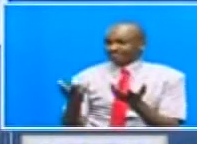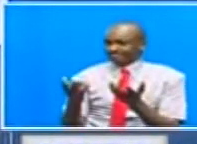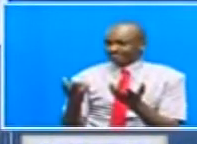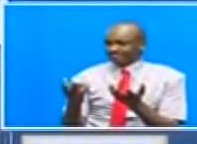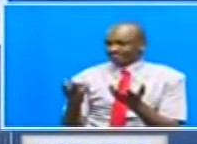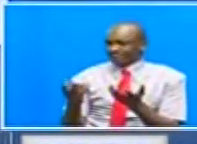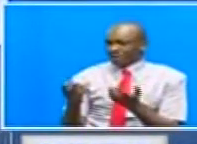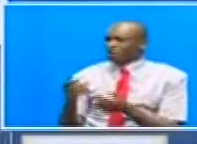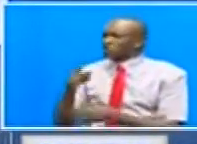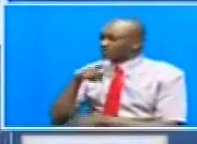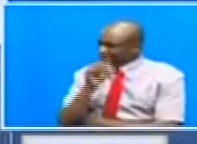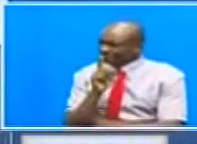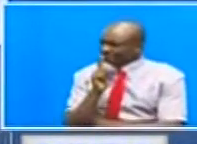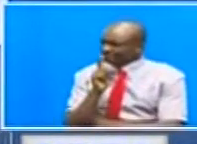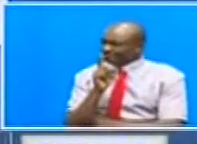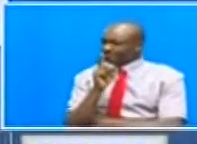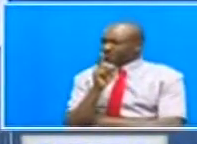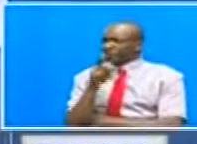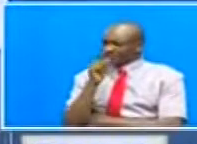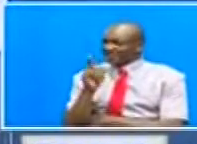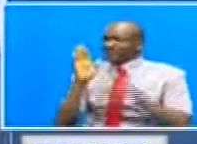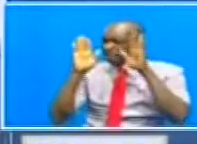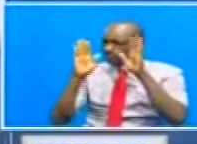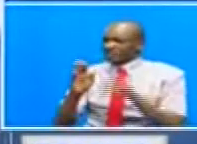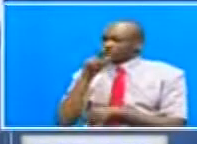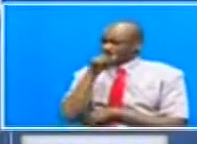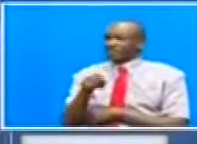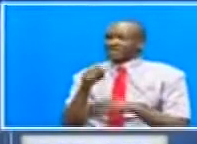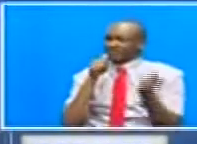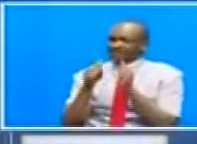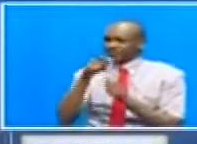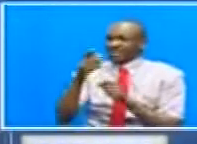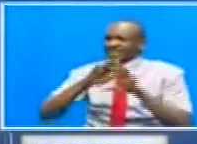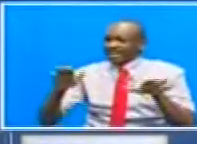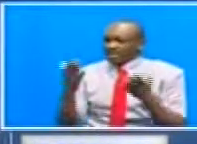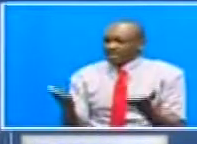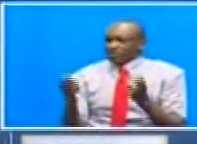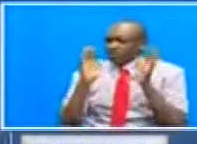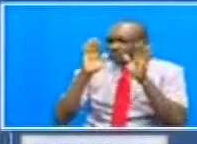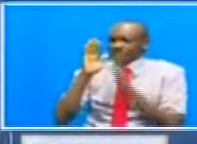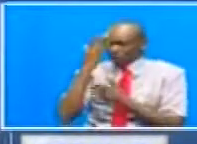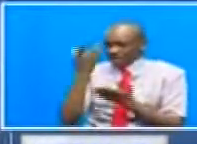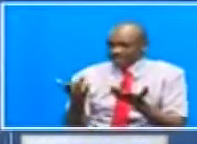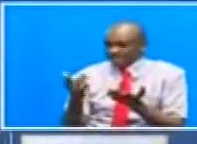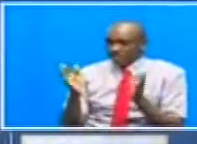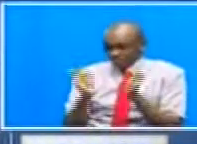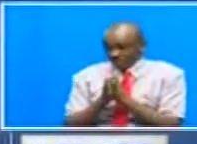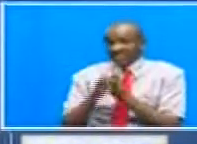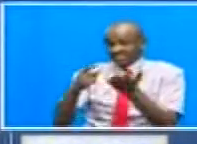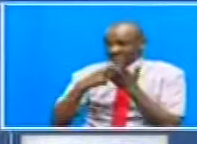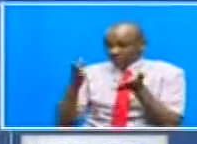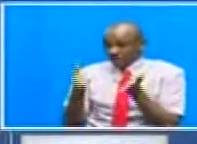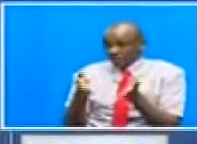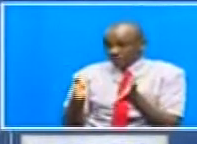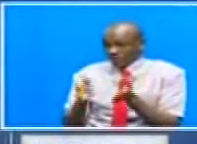What to you was the significance of that fight for that particular piece of land with respect to the discussion we're having